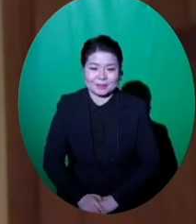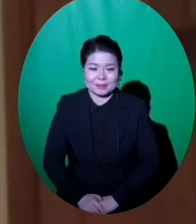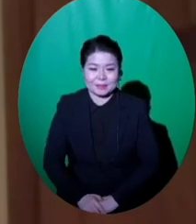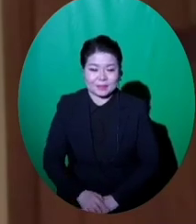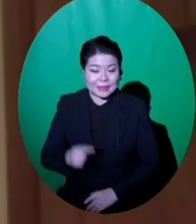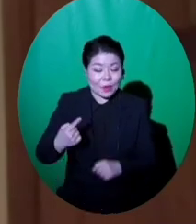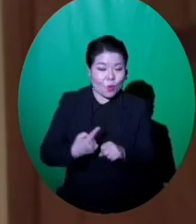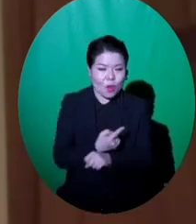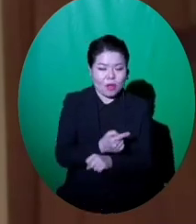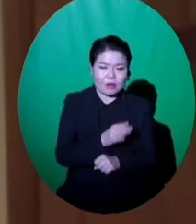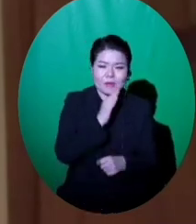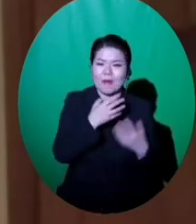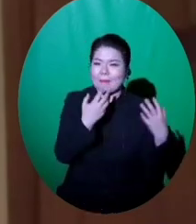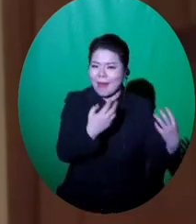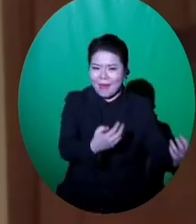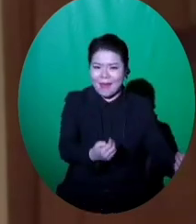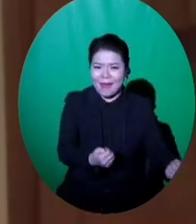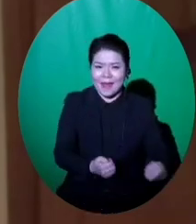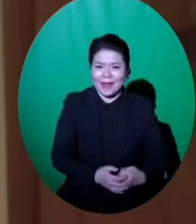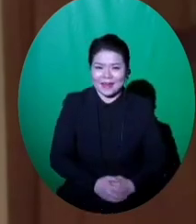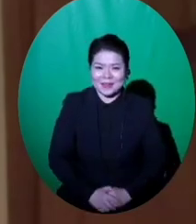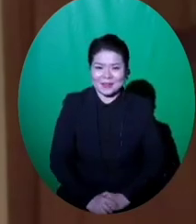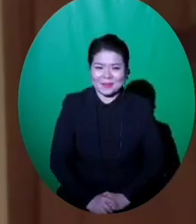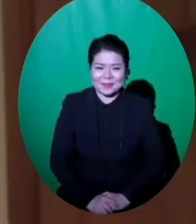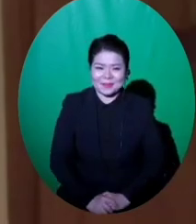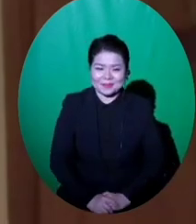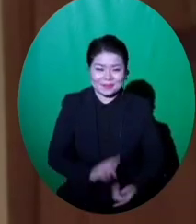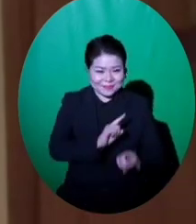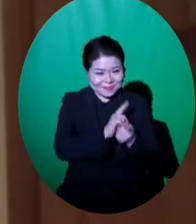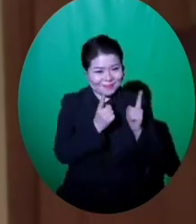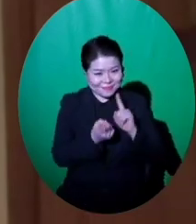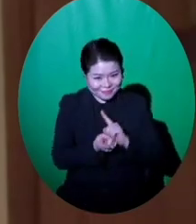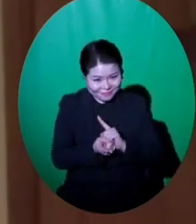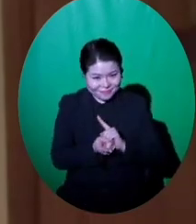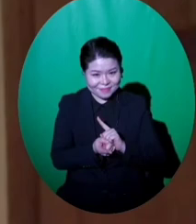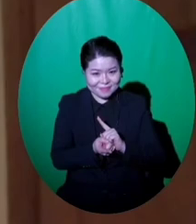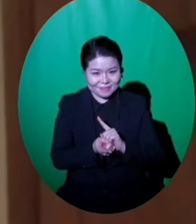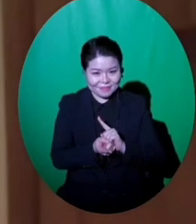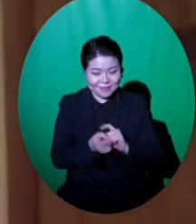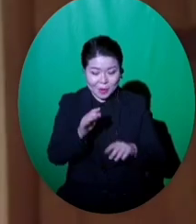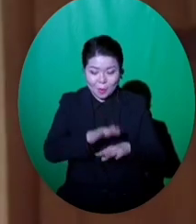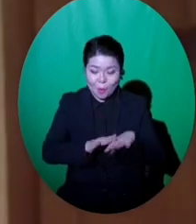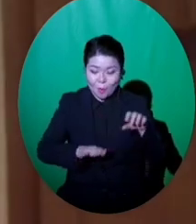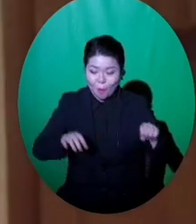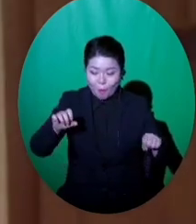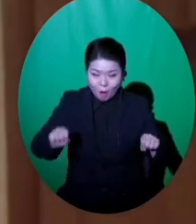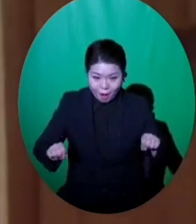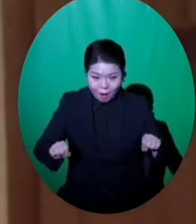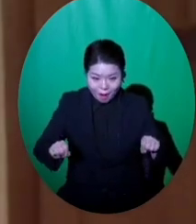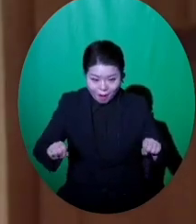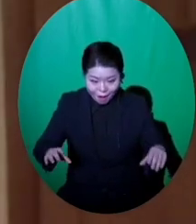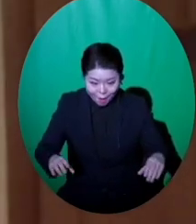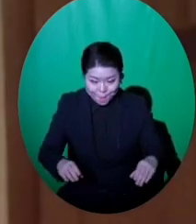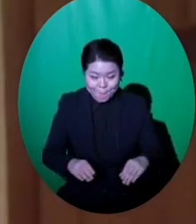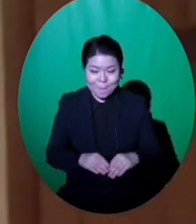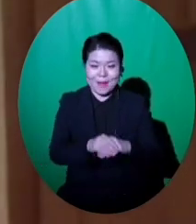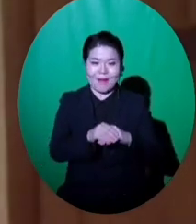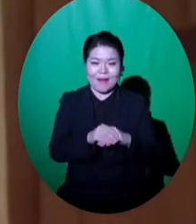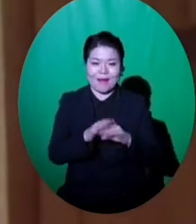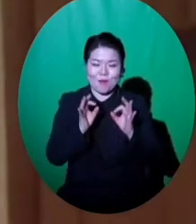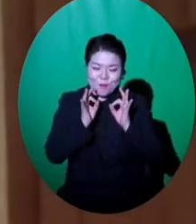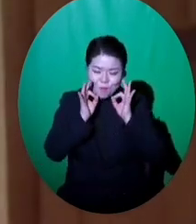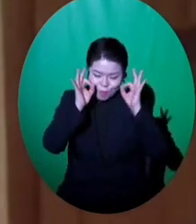a lot of efforts to reach out and coordinate. And I think one of the really interesting features of it is it's very international.